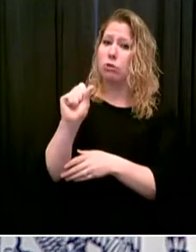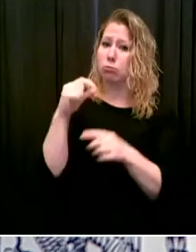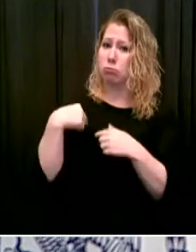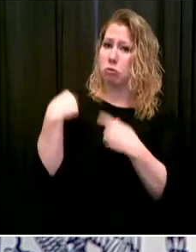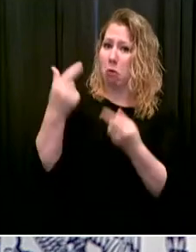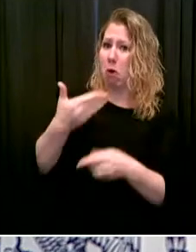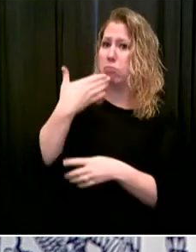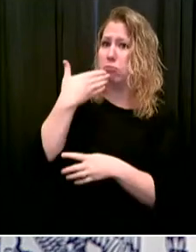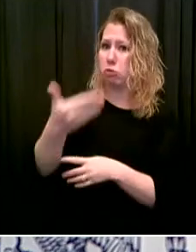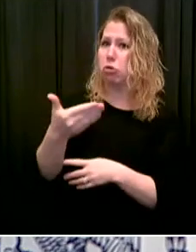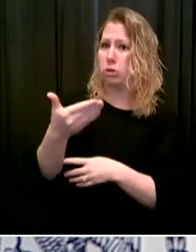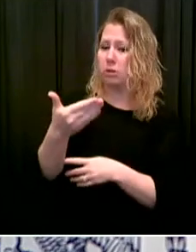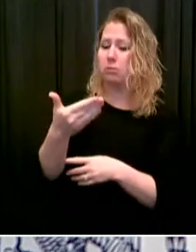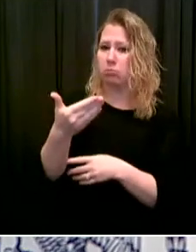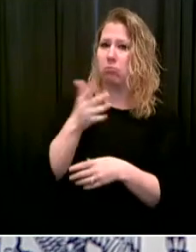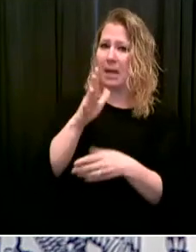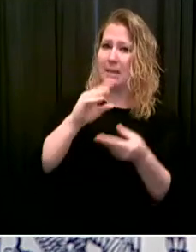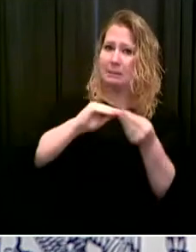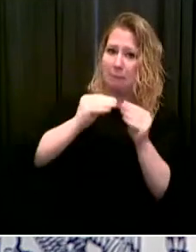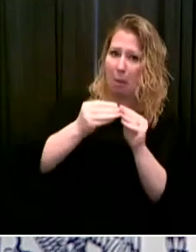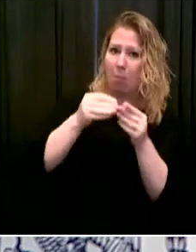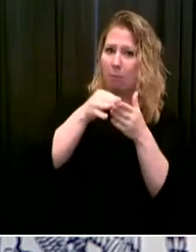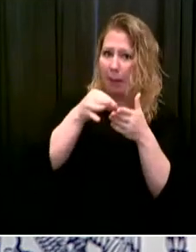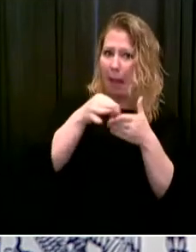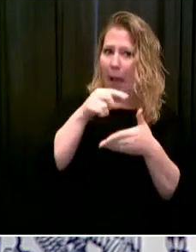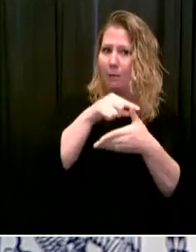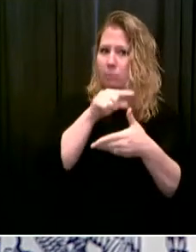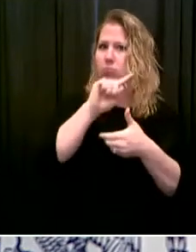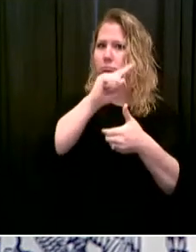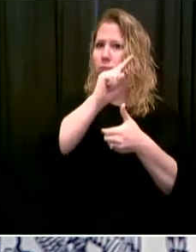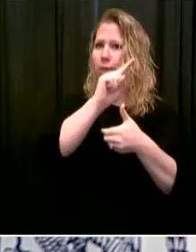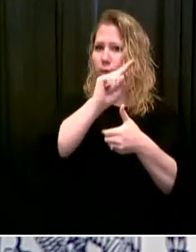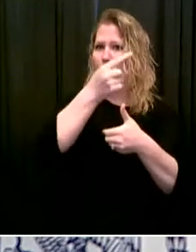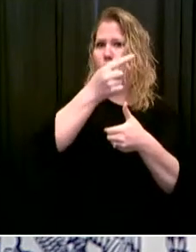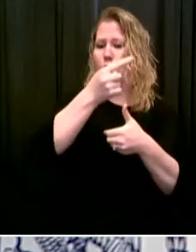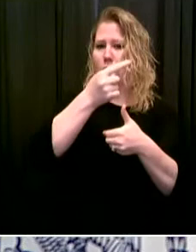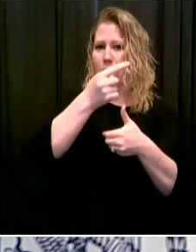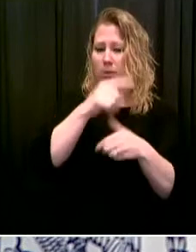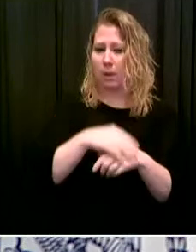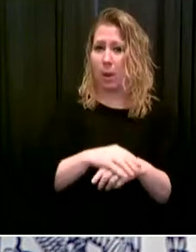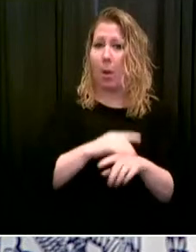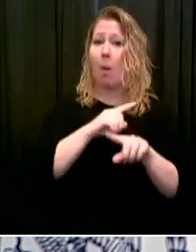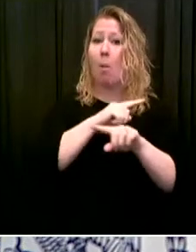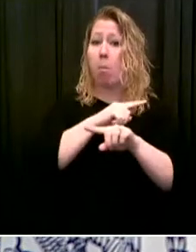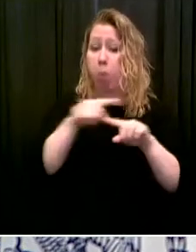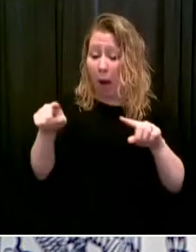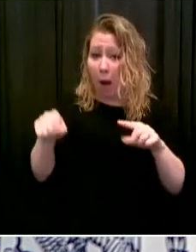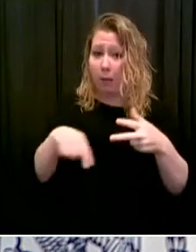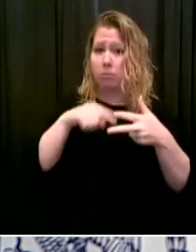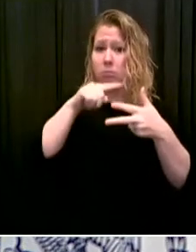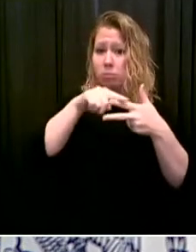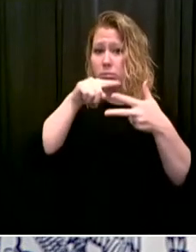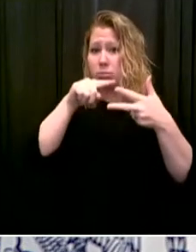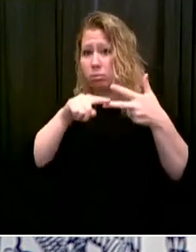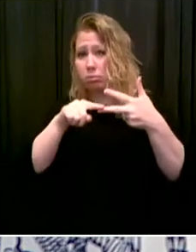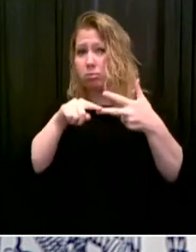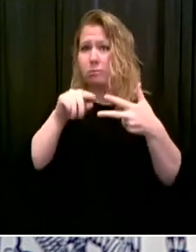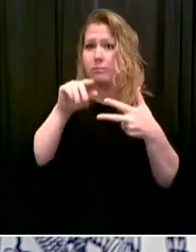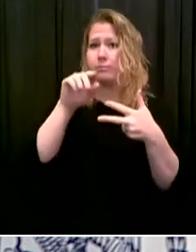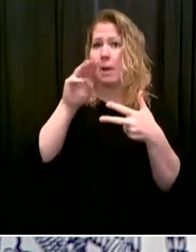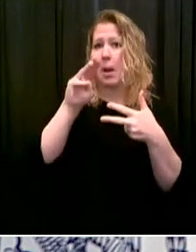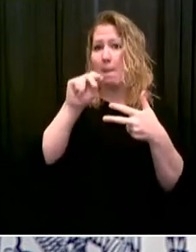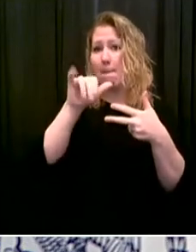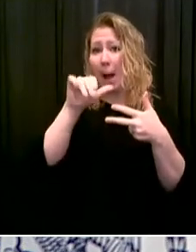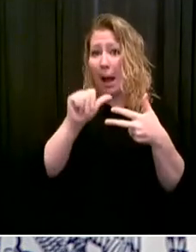leading candidates, Eric Adams, Maya Wiley, and Catherine Garcia, all of whom can legitimately say, until every vote is counted, this